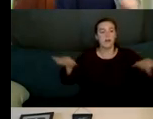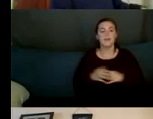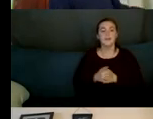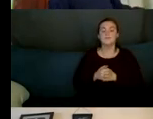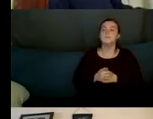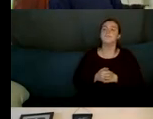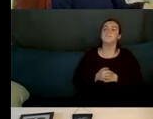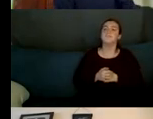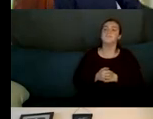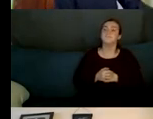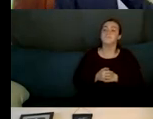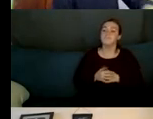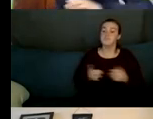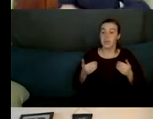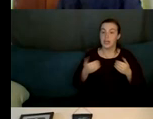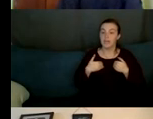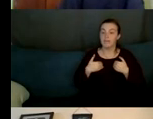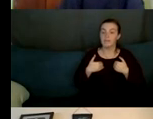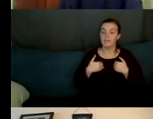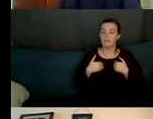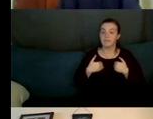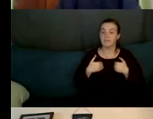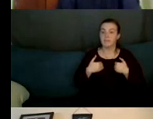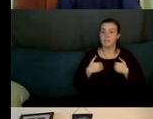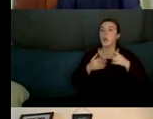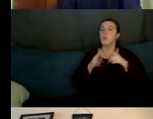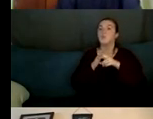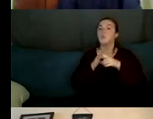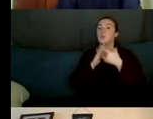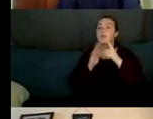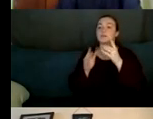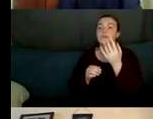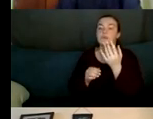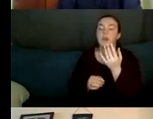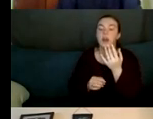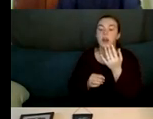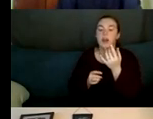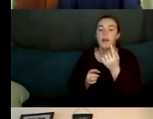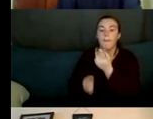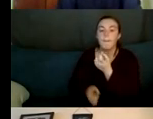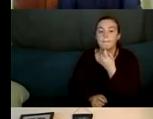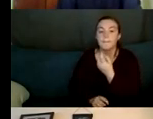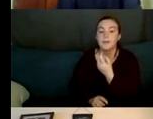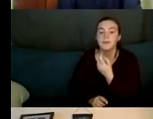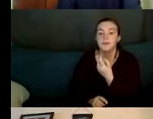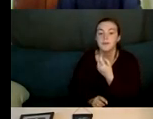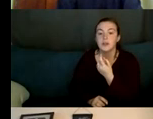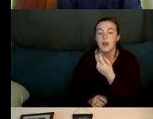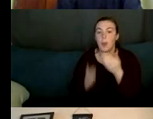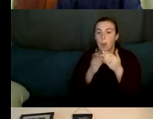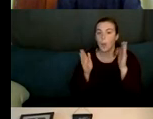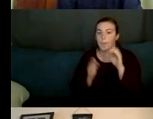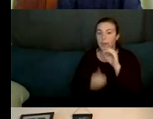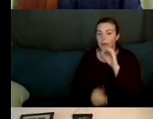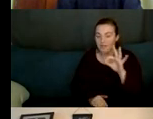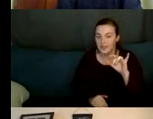we have... So really quick before you get started on that, then one of your participants said that the Open Office and